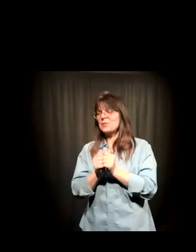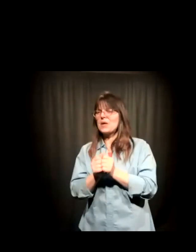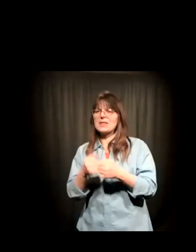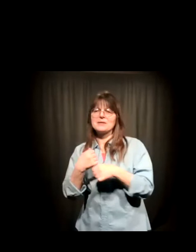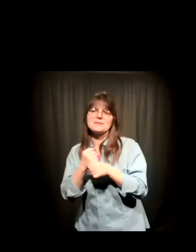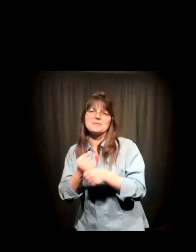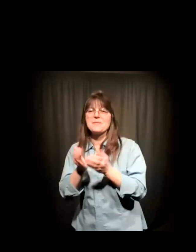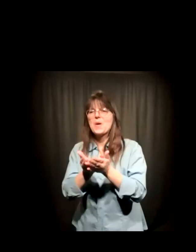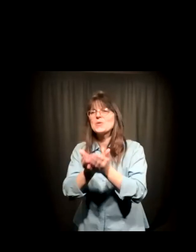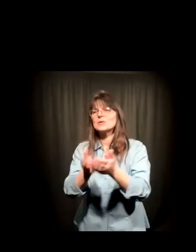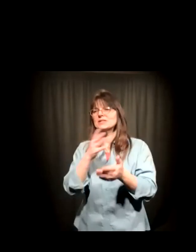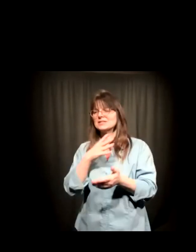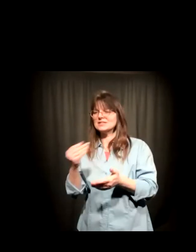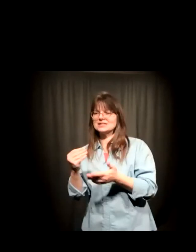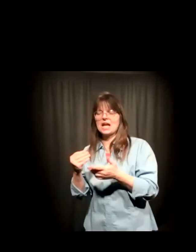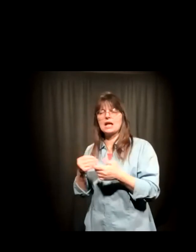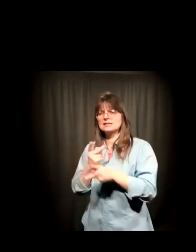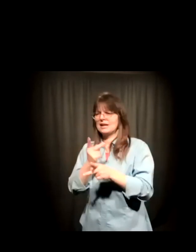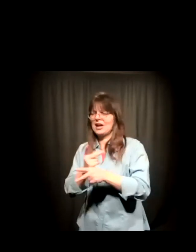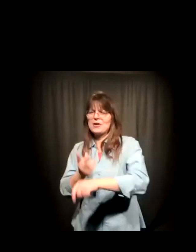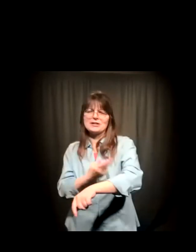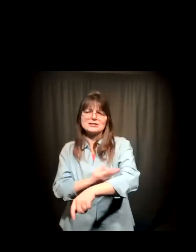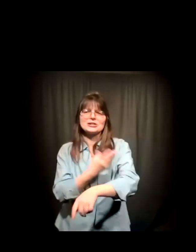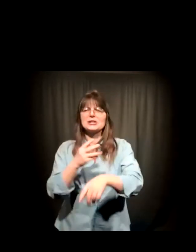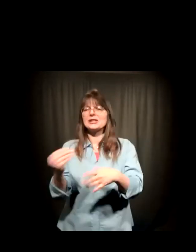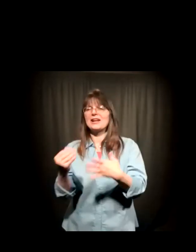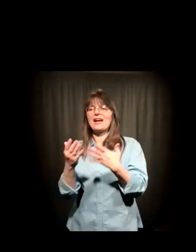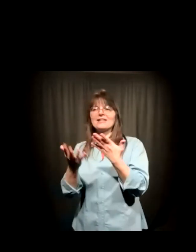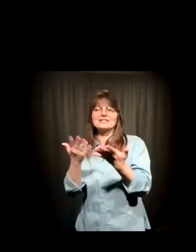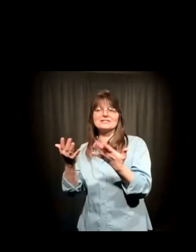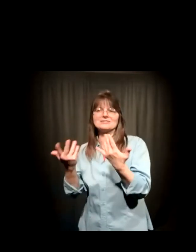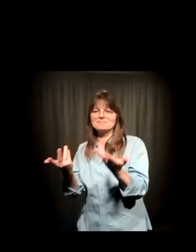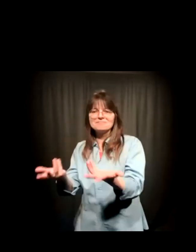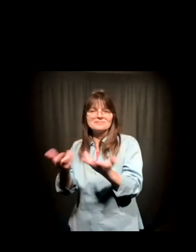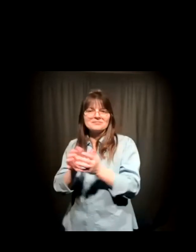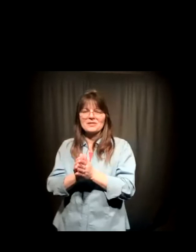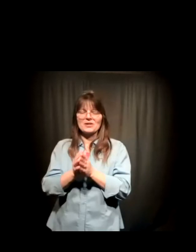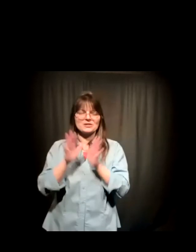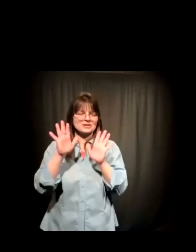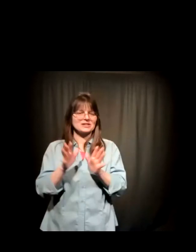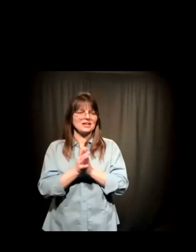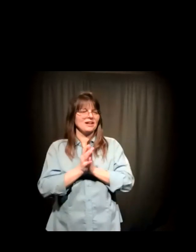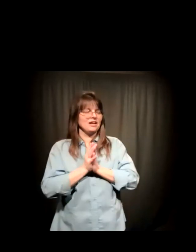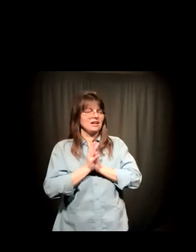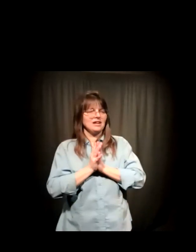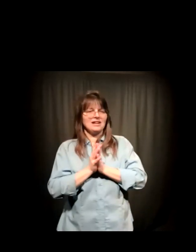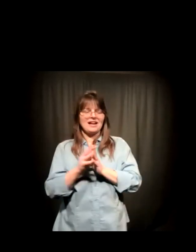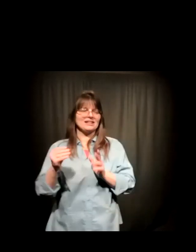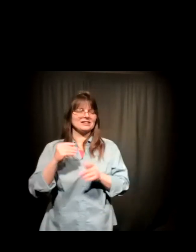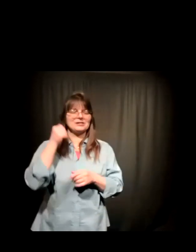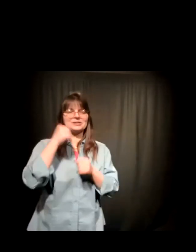Mabel described him for his mother, Eliza, as, quote, a big burly figure in his familiar